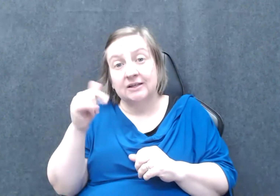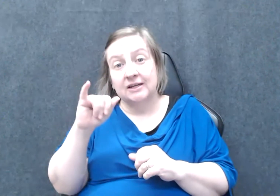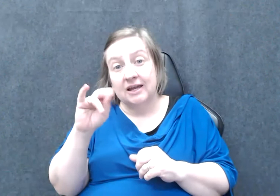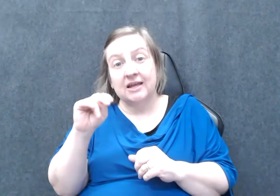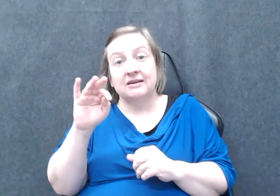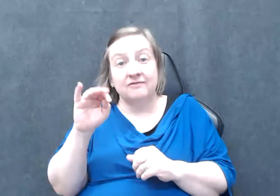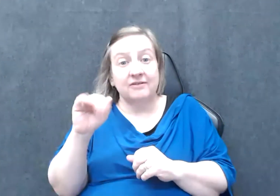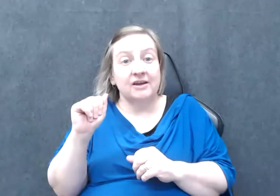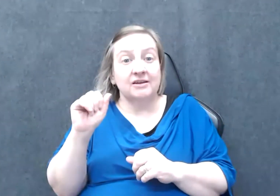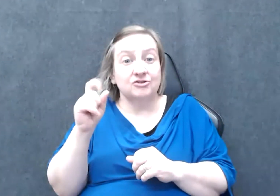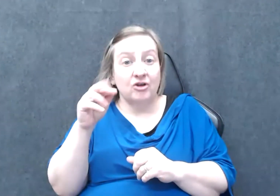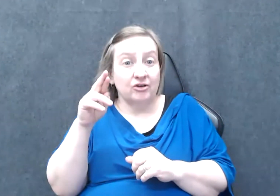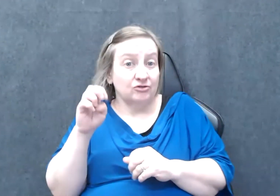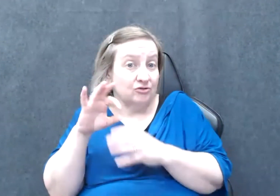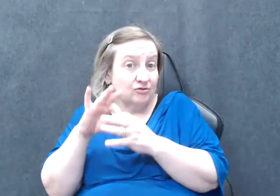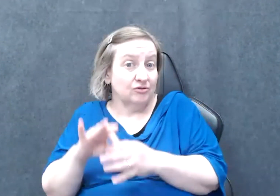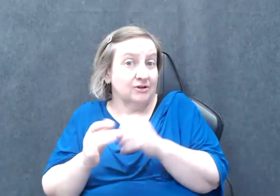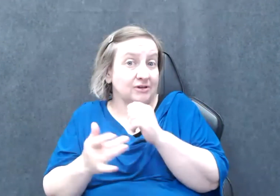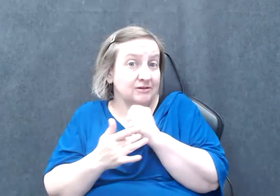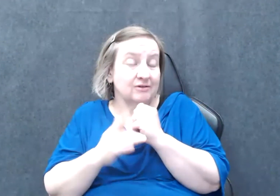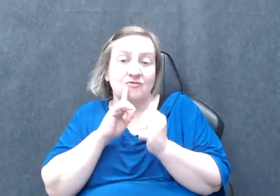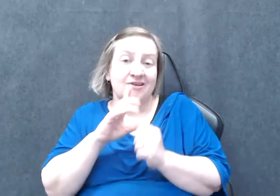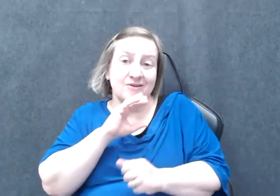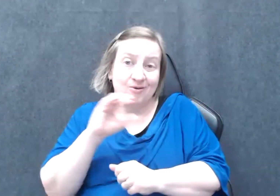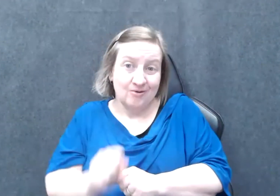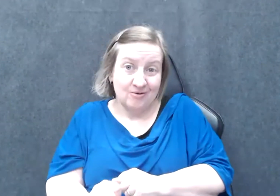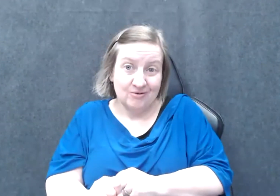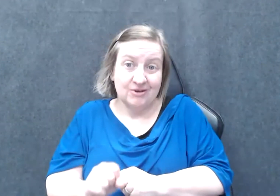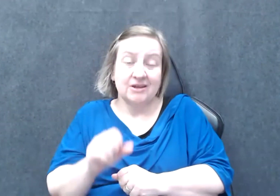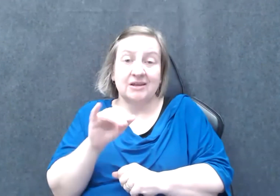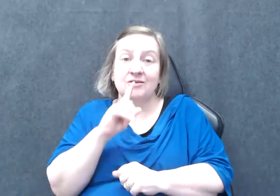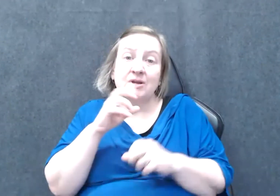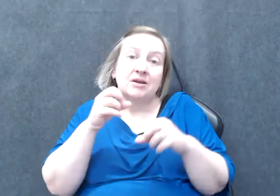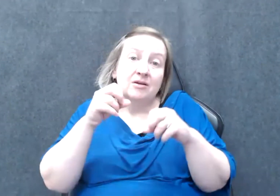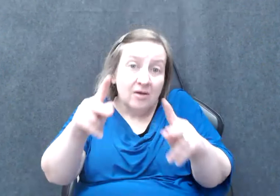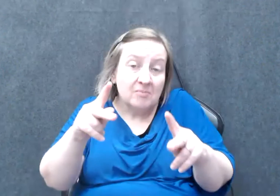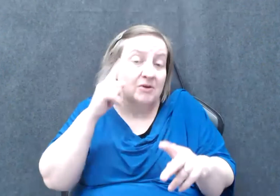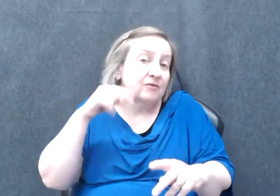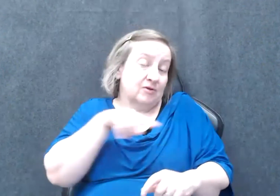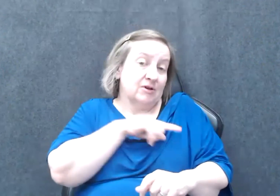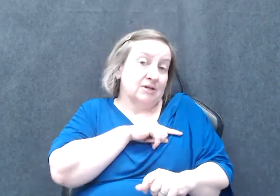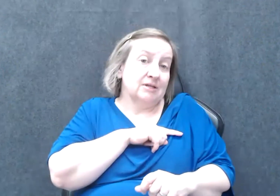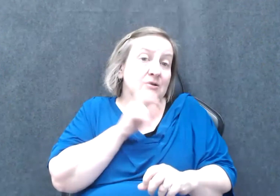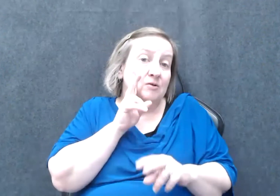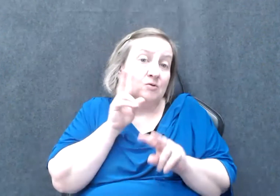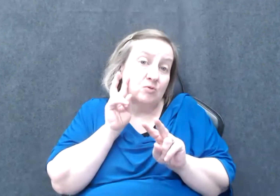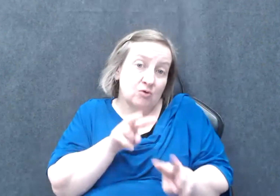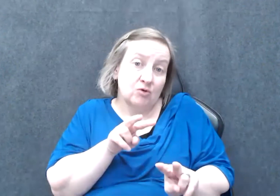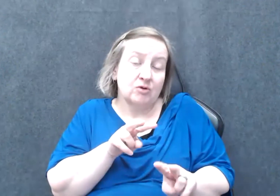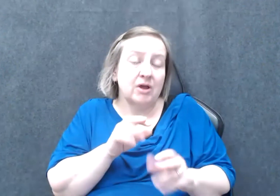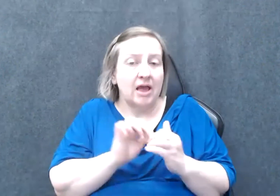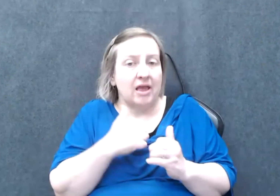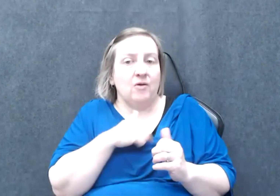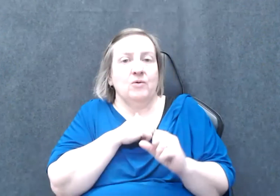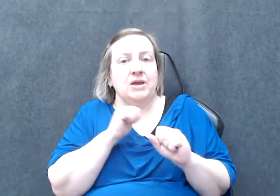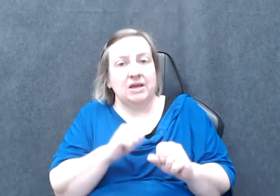infrastructure when it comes to technology is extremely outdated. And this is really an opportunity for us to look at, you know, how can we be